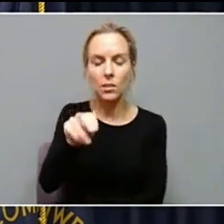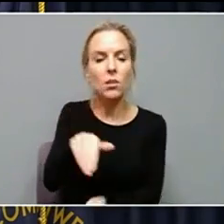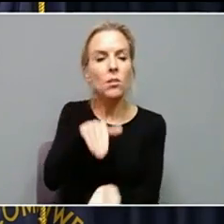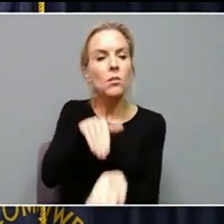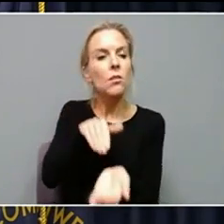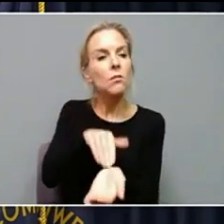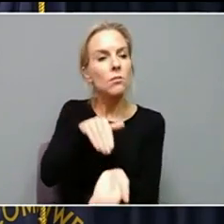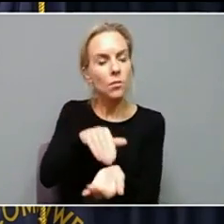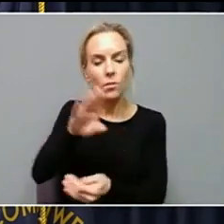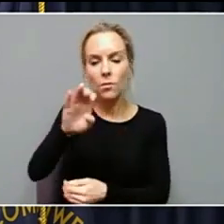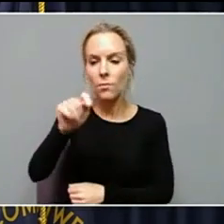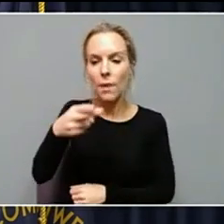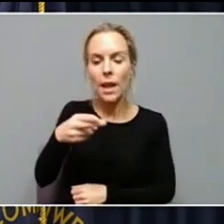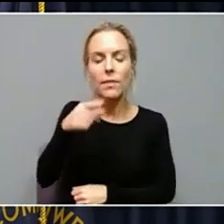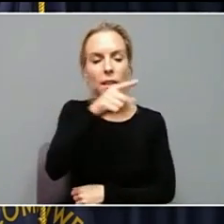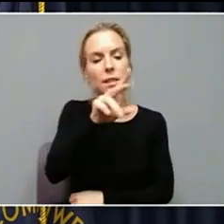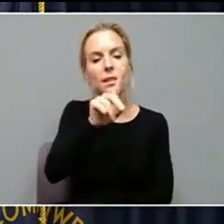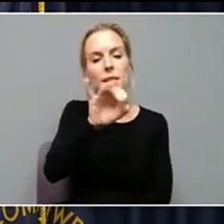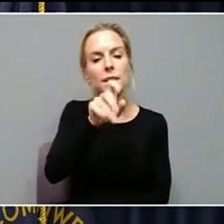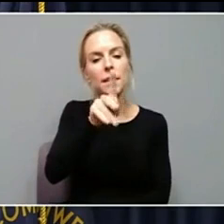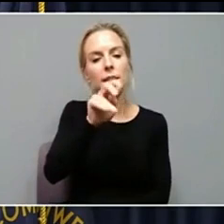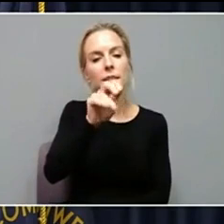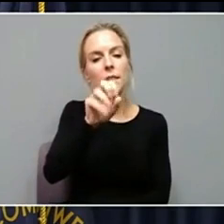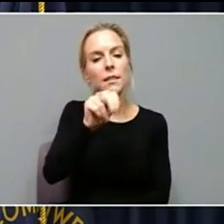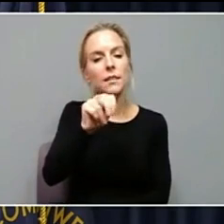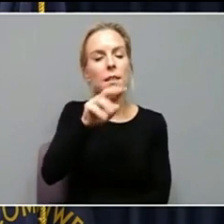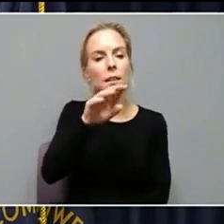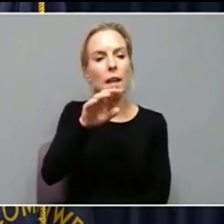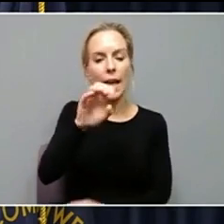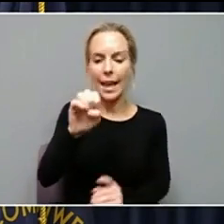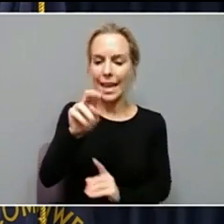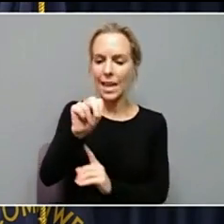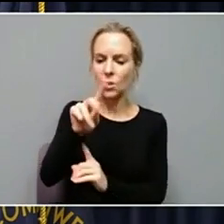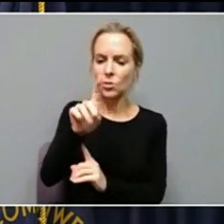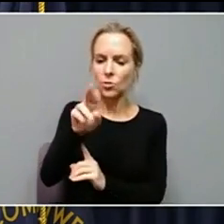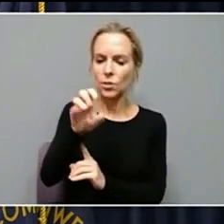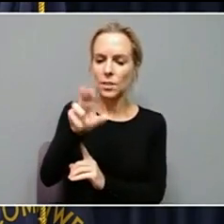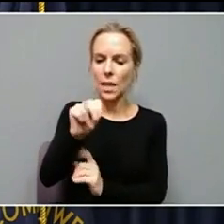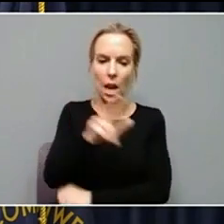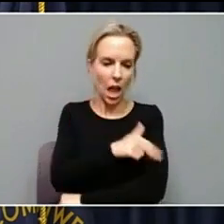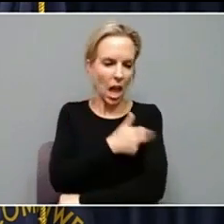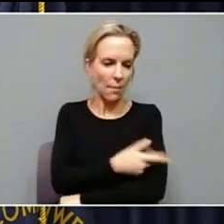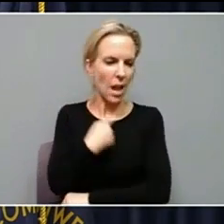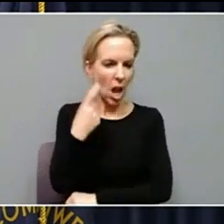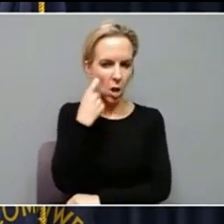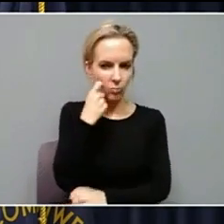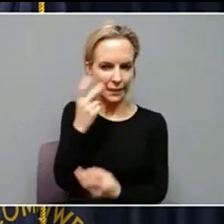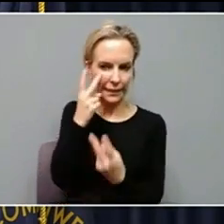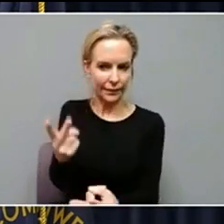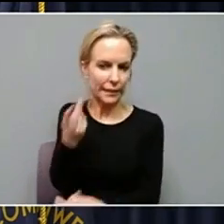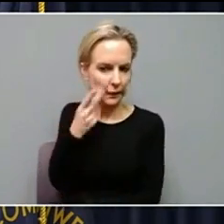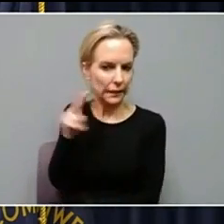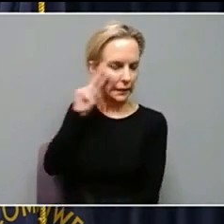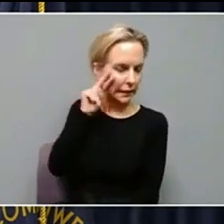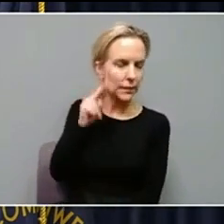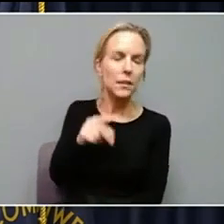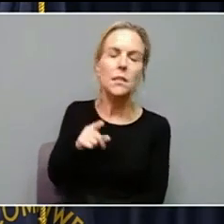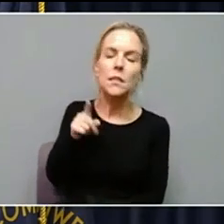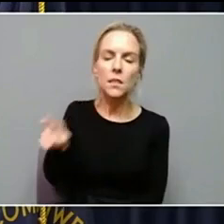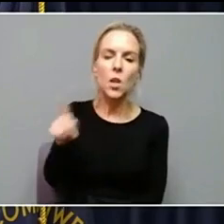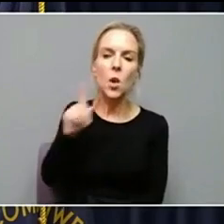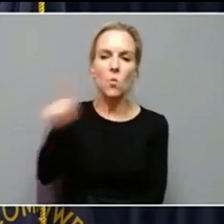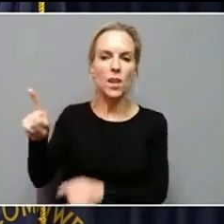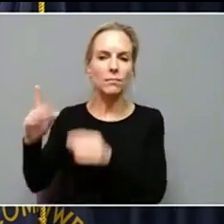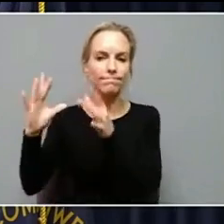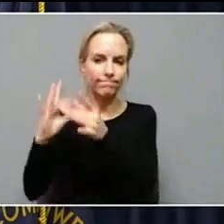at Deaconess Henderson Hospital, which I stopped by just the other day, is going to give us an update on what